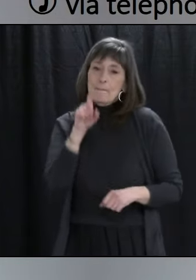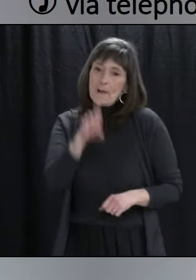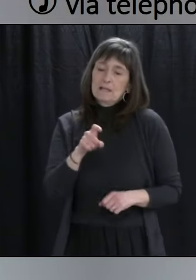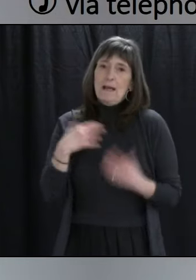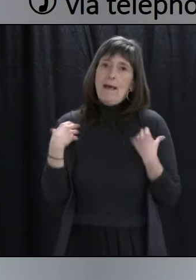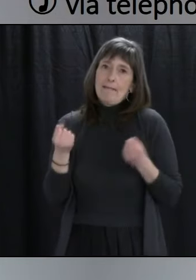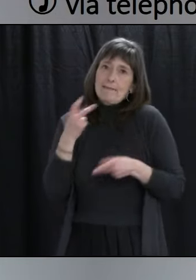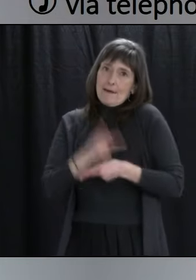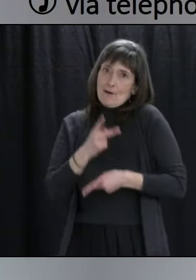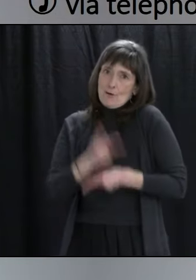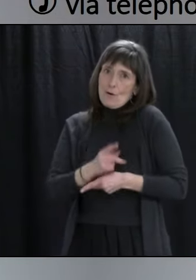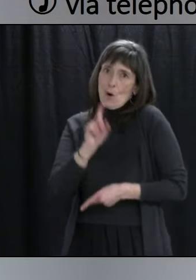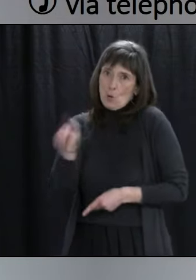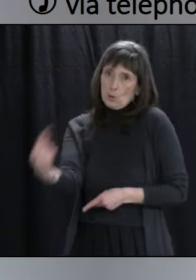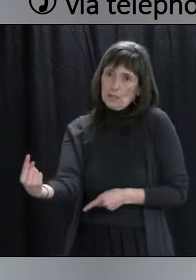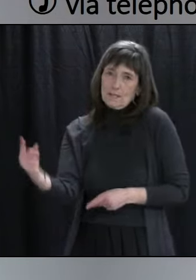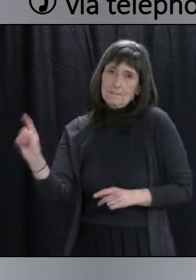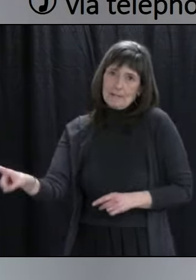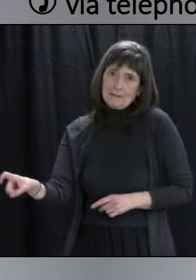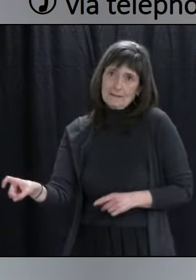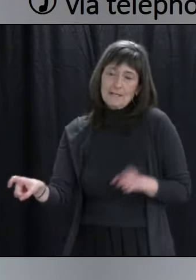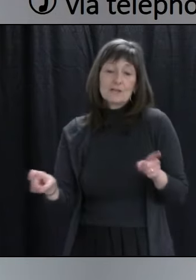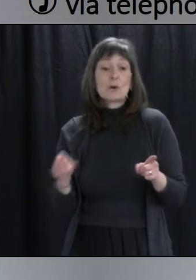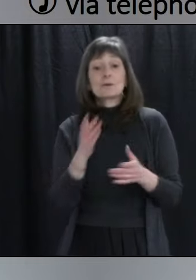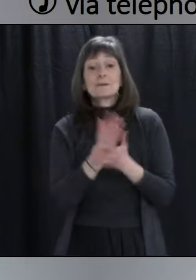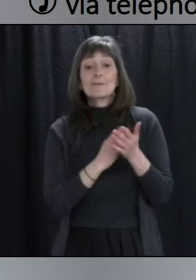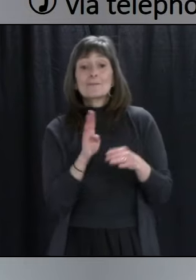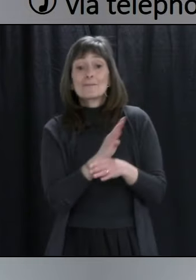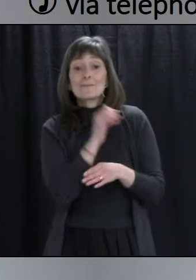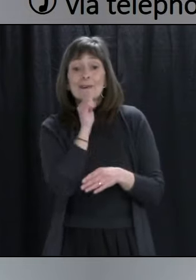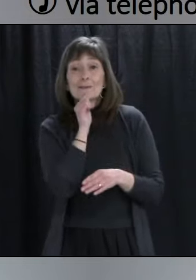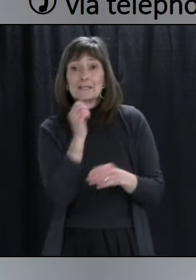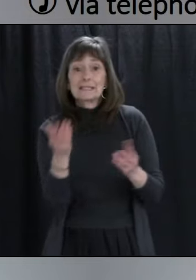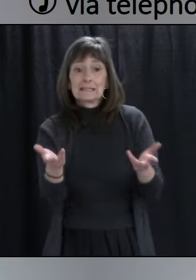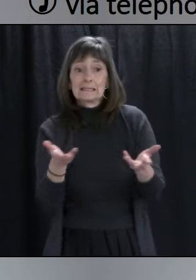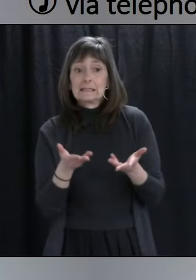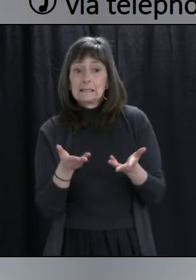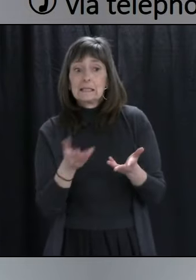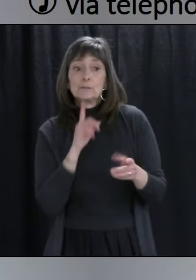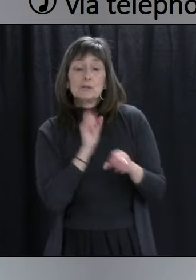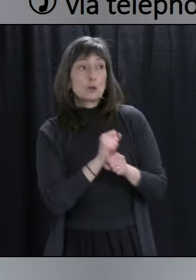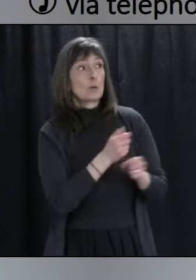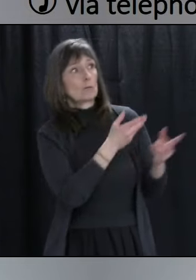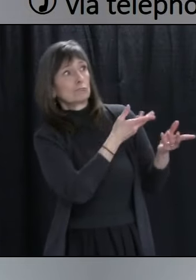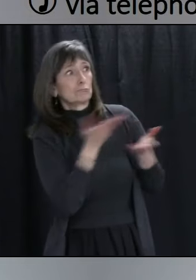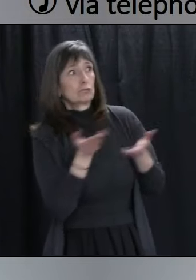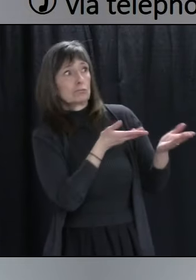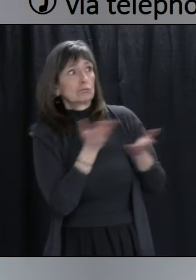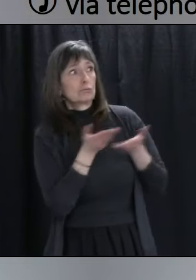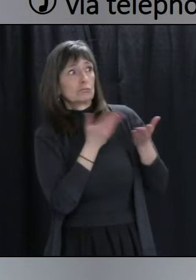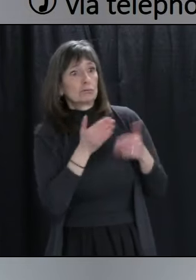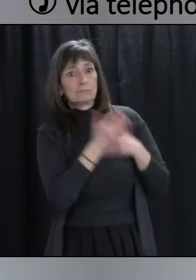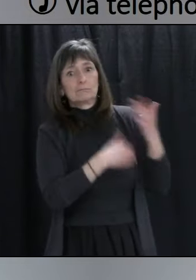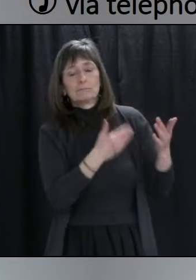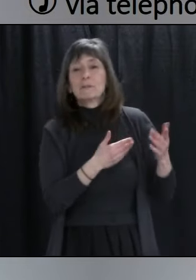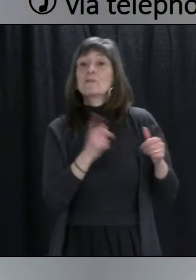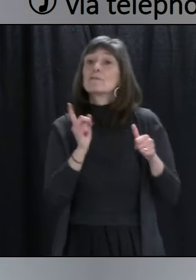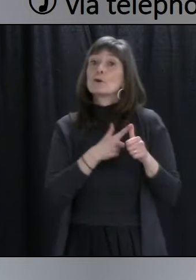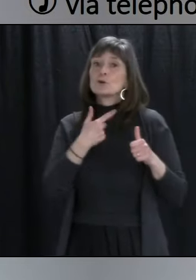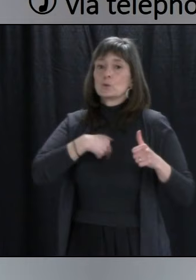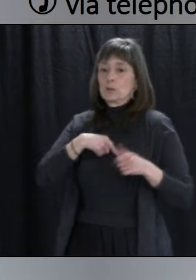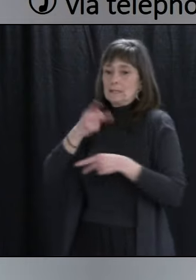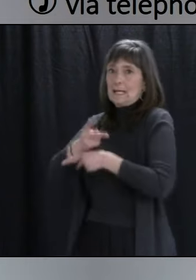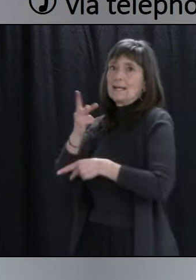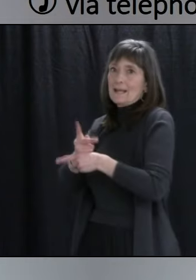us, we won't be able to help you out until we have an assured supply for our frontline workers in